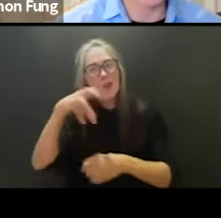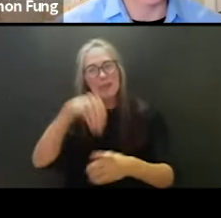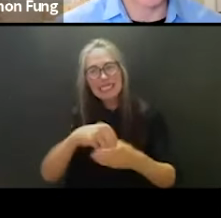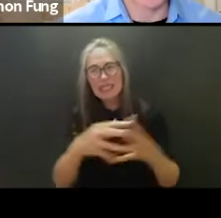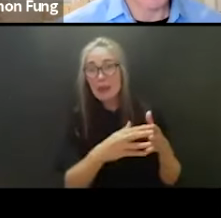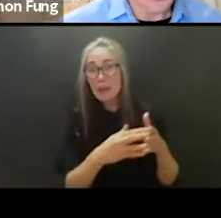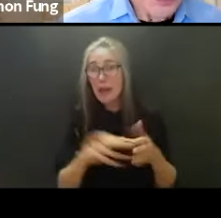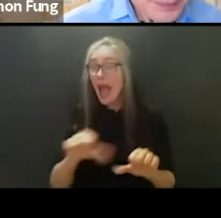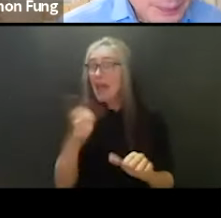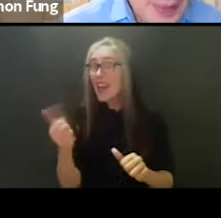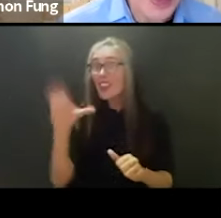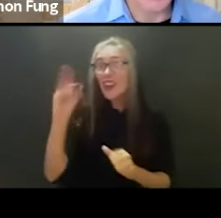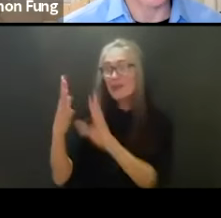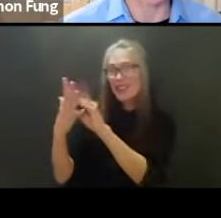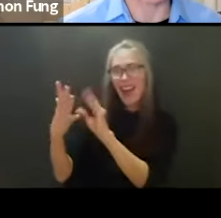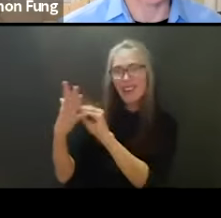vote.